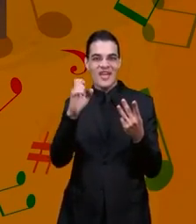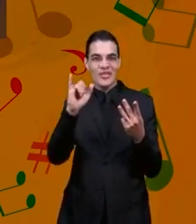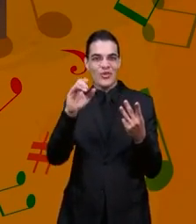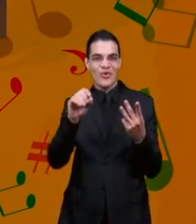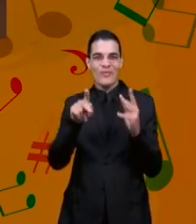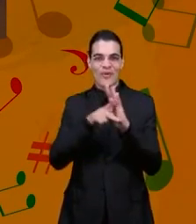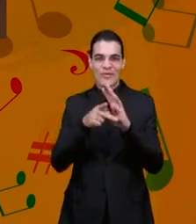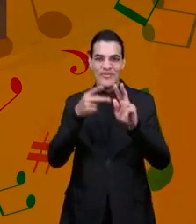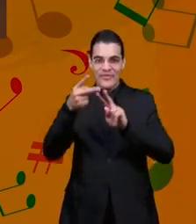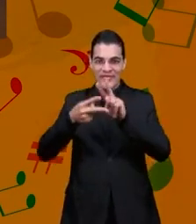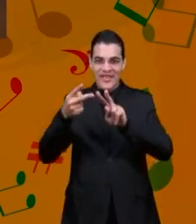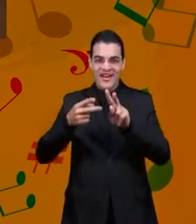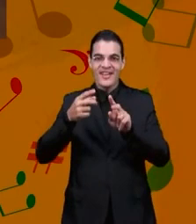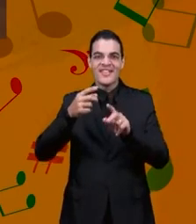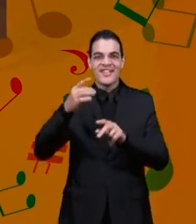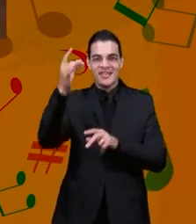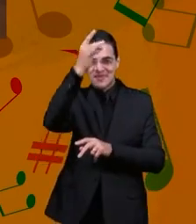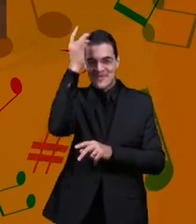Santo.